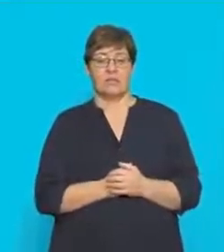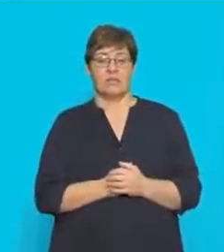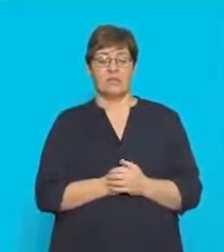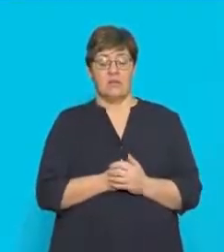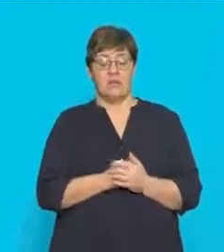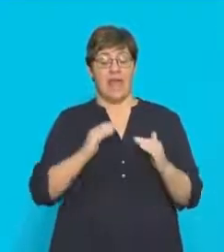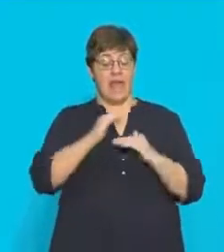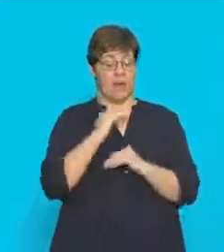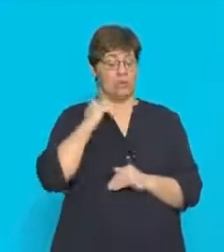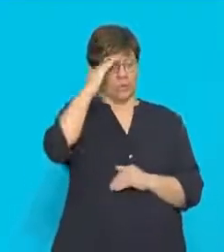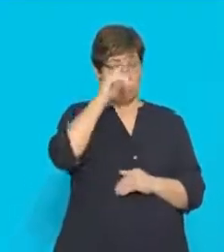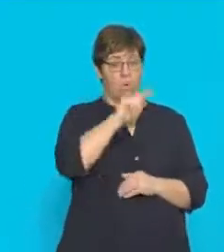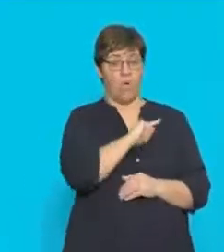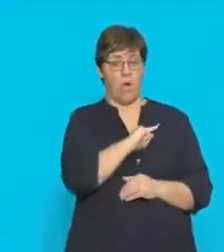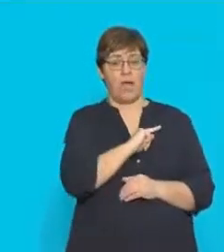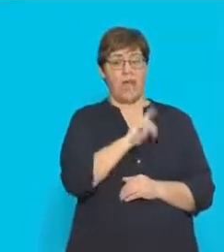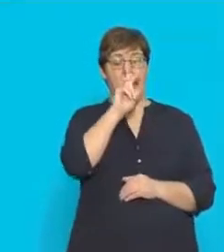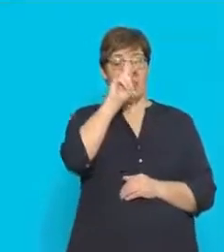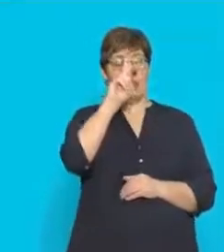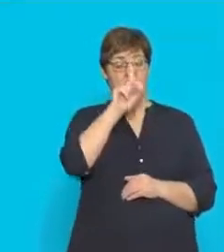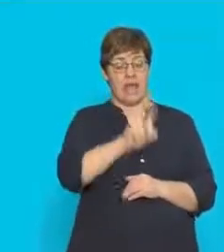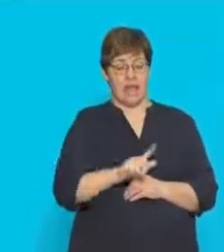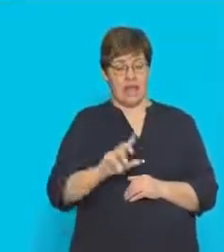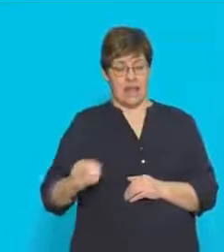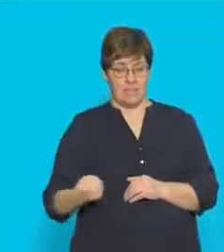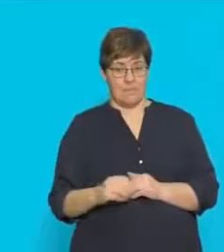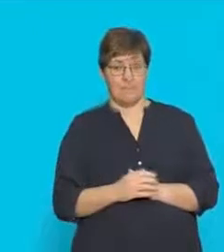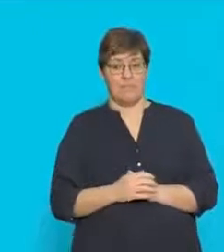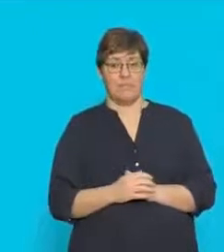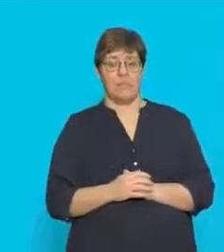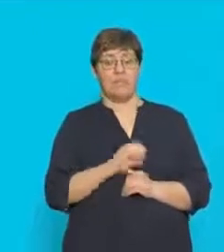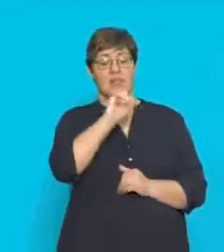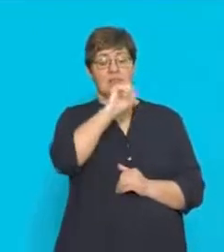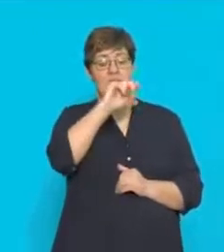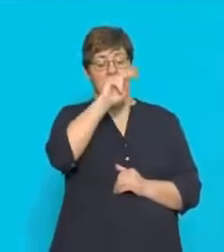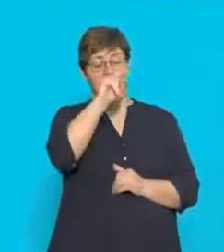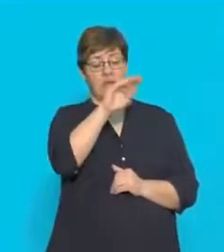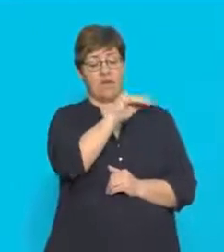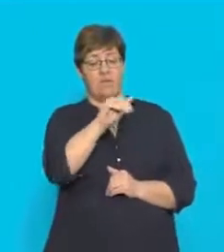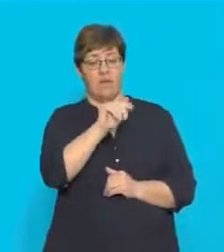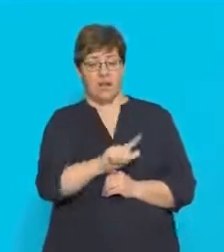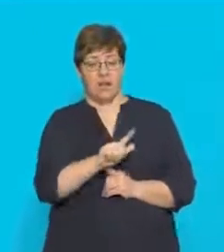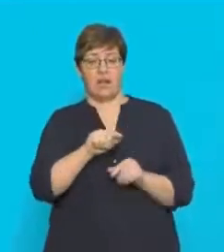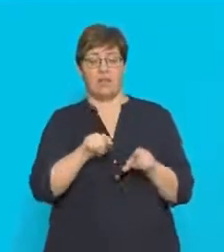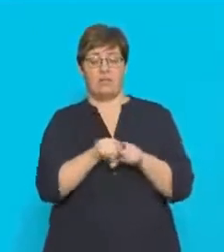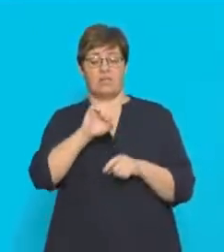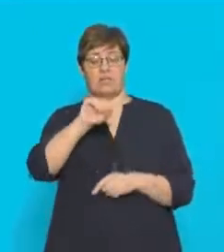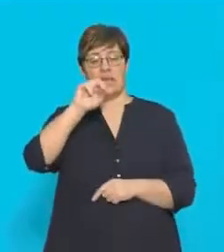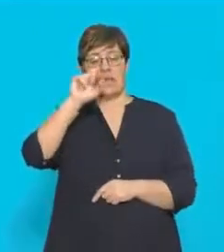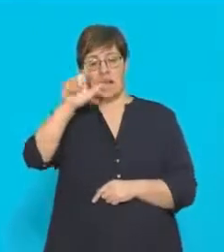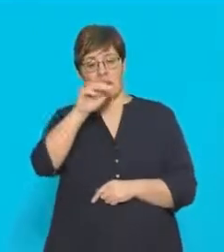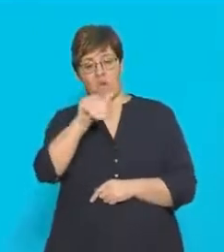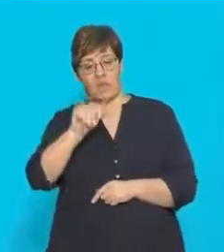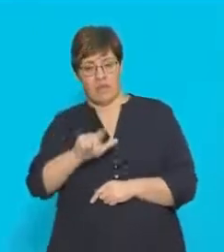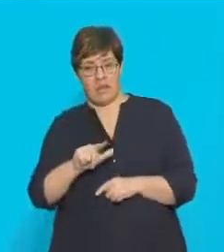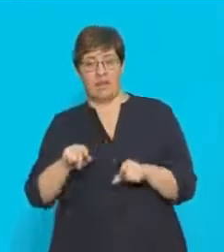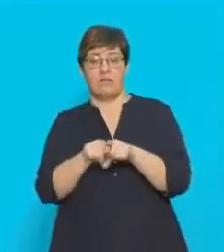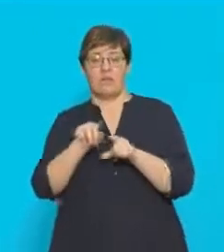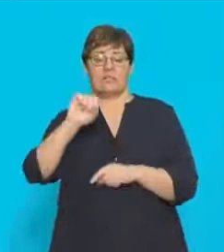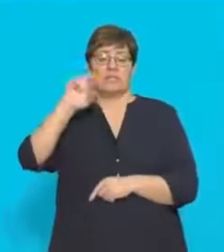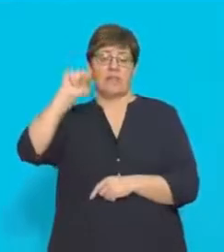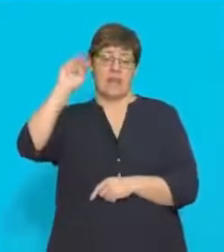top. Because our triangle is KLM, sine K over K, sine L over L, sine M over M. And specifically, again,